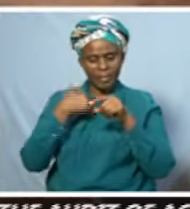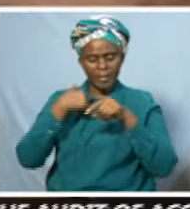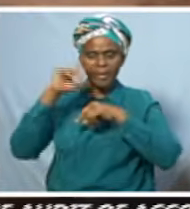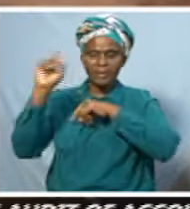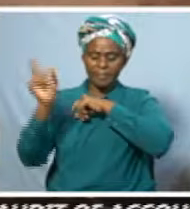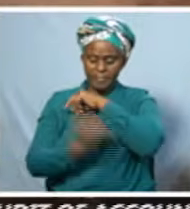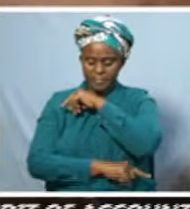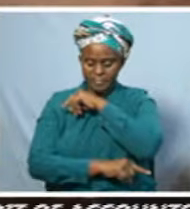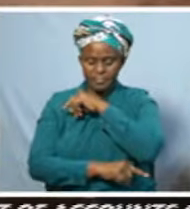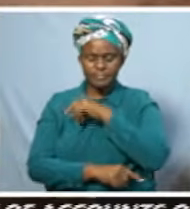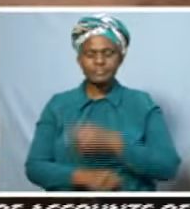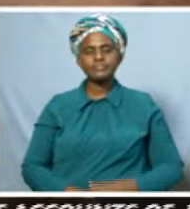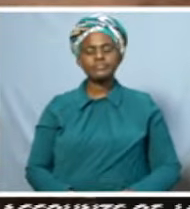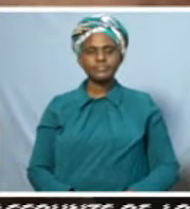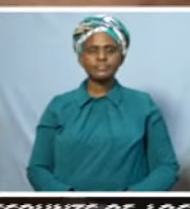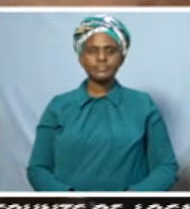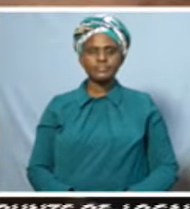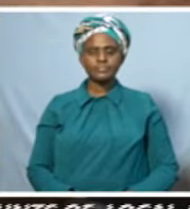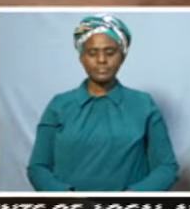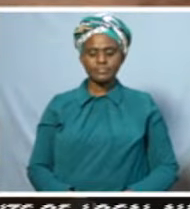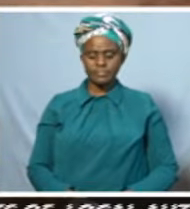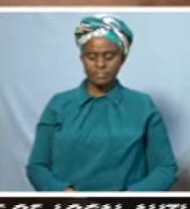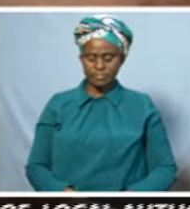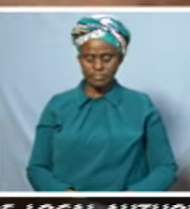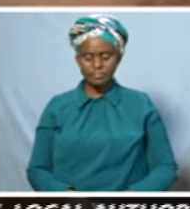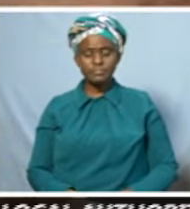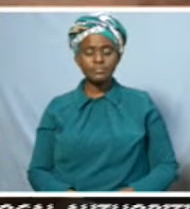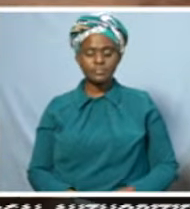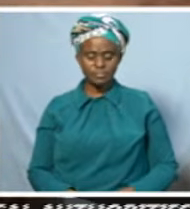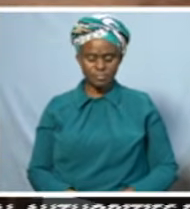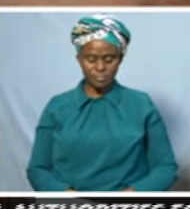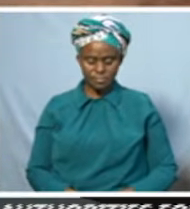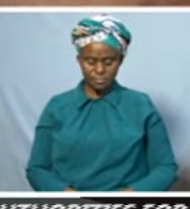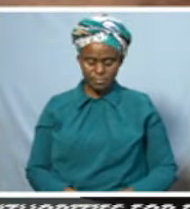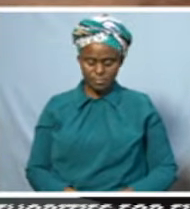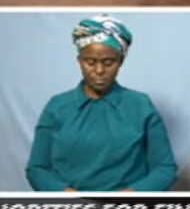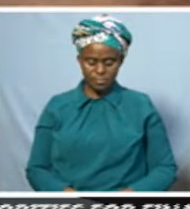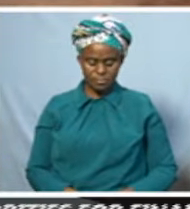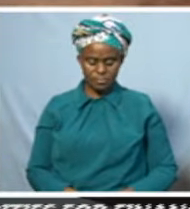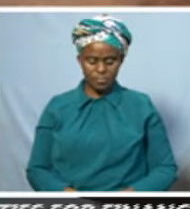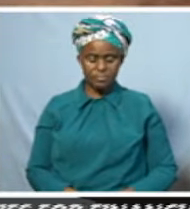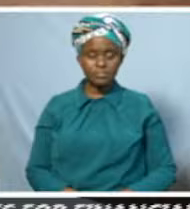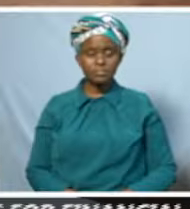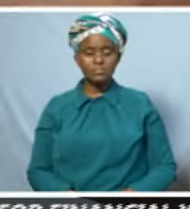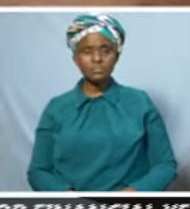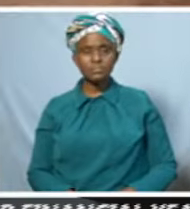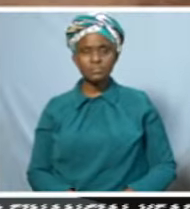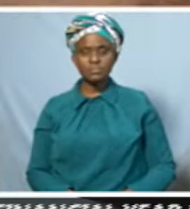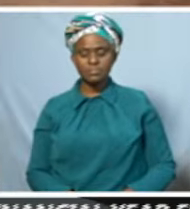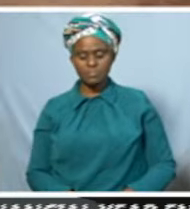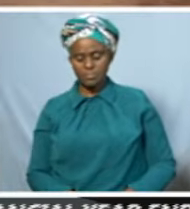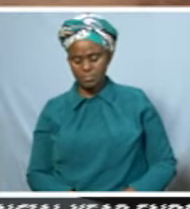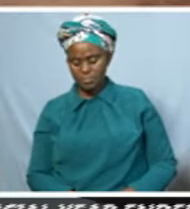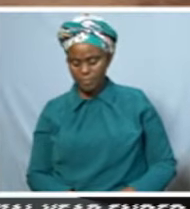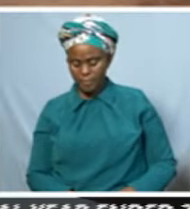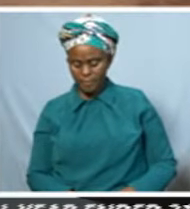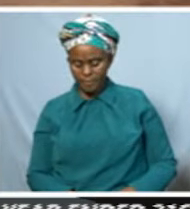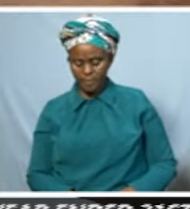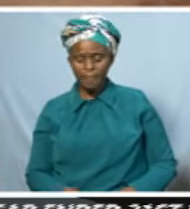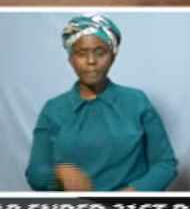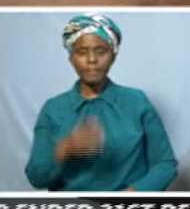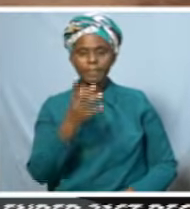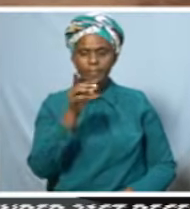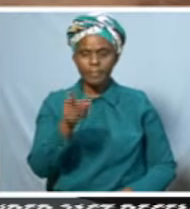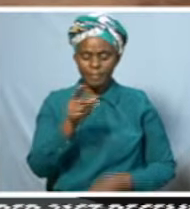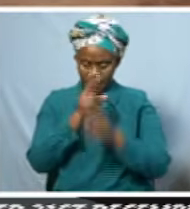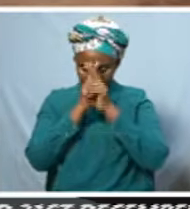been post. Yeah, you make amendment, okay, on the issue that the